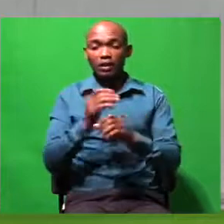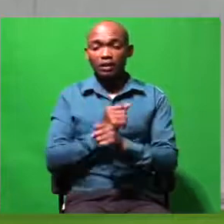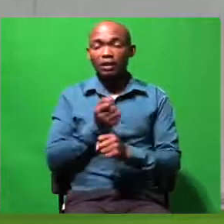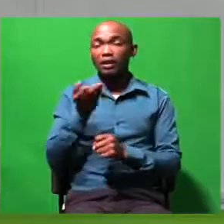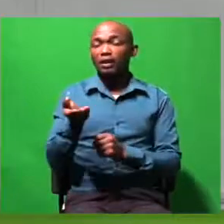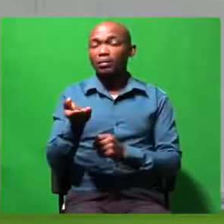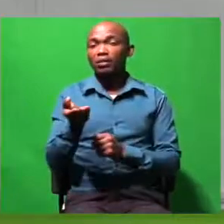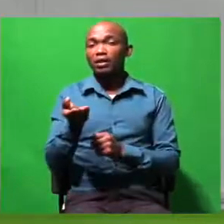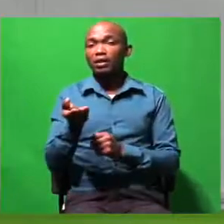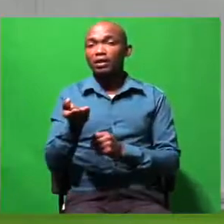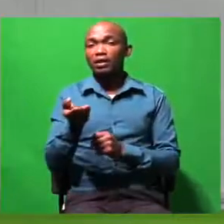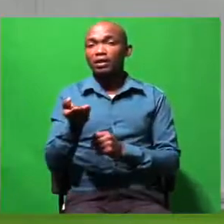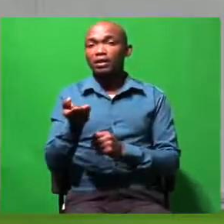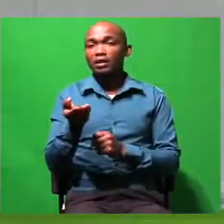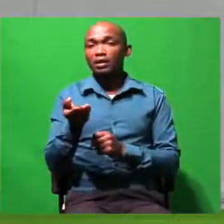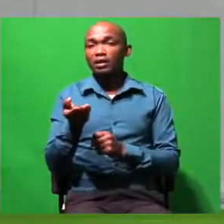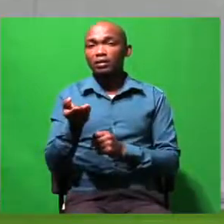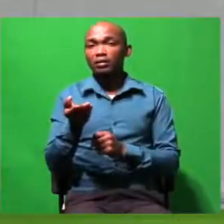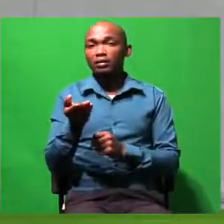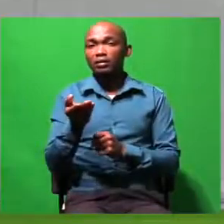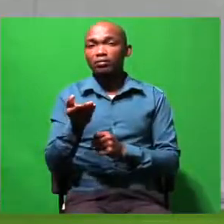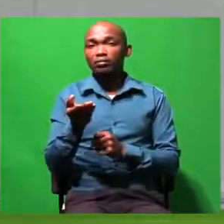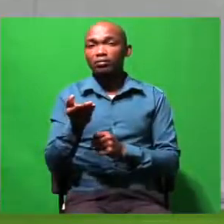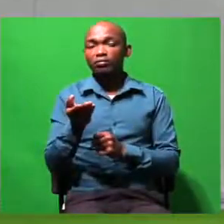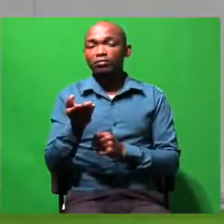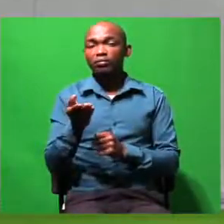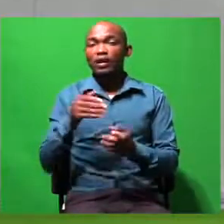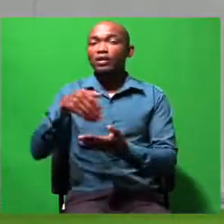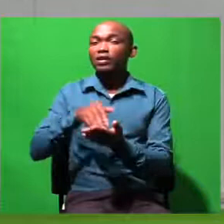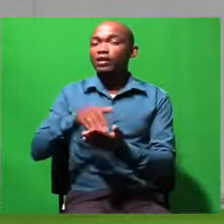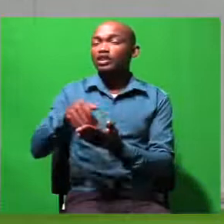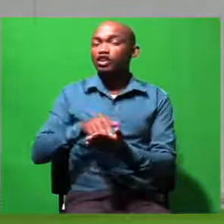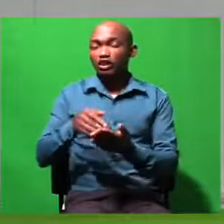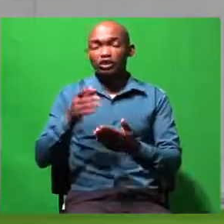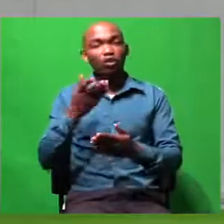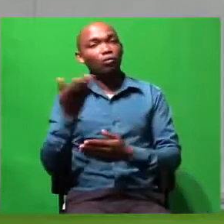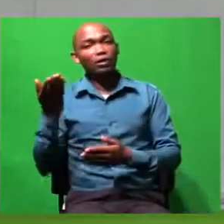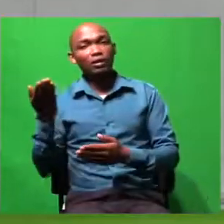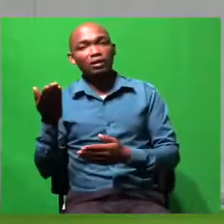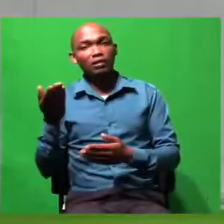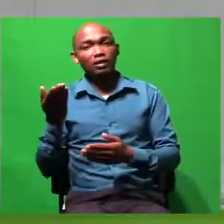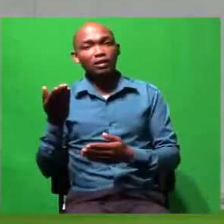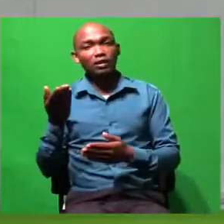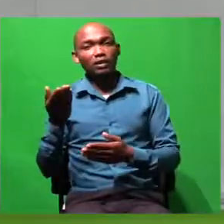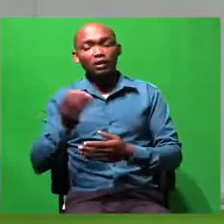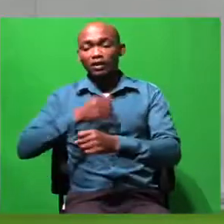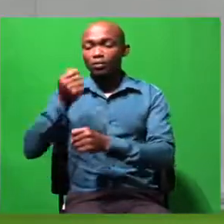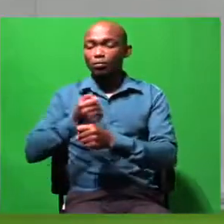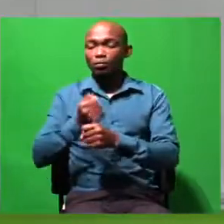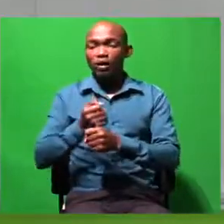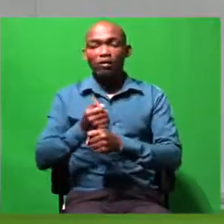as a very, maybe precious or whatever. They are treating very poorly in the